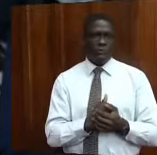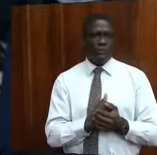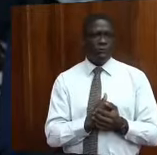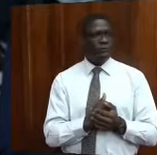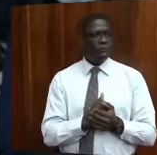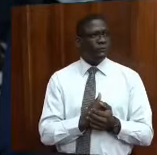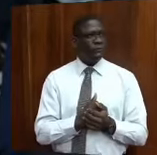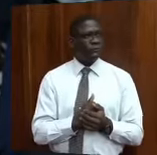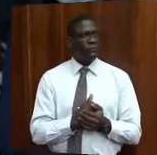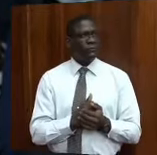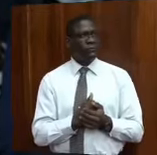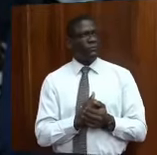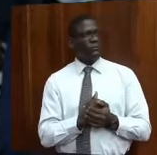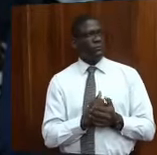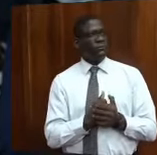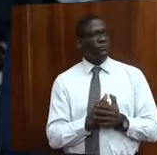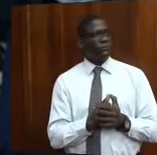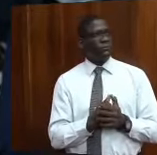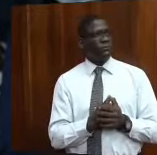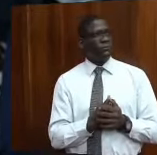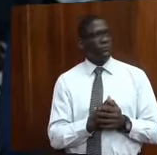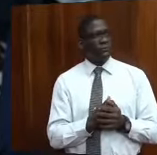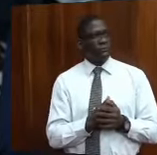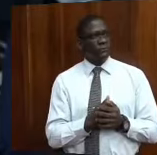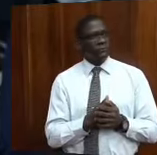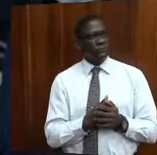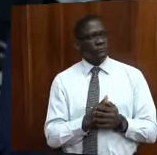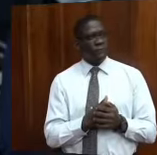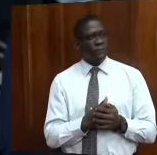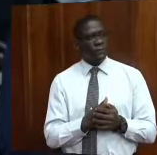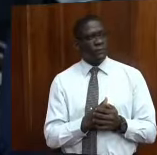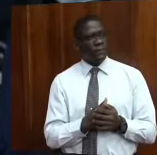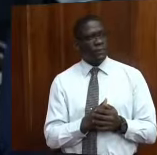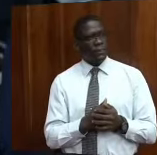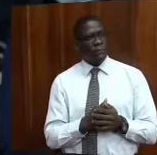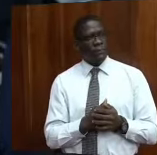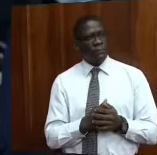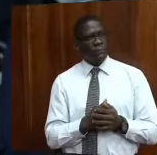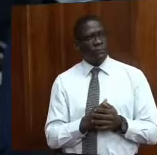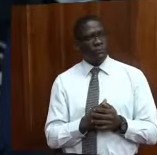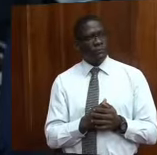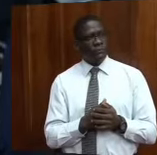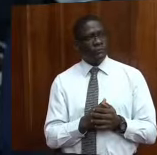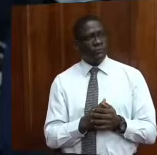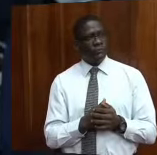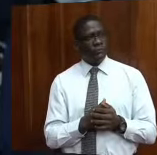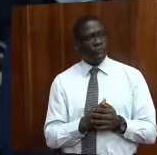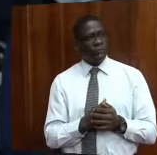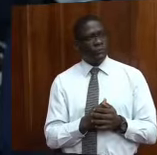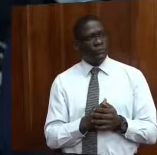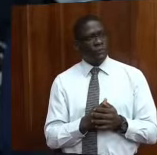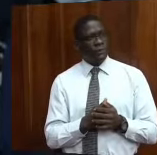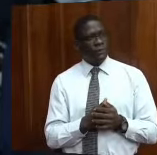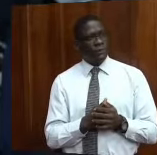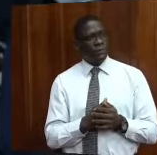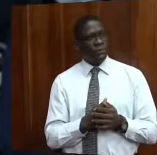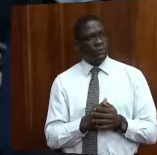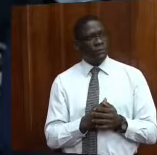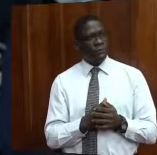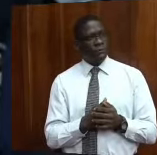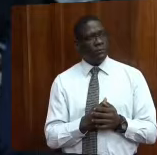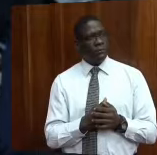value-added tax, withholding tax, hotel occupancy tax, and PAYE taxes deducted